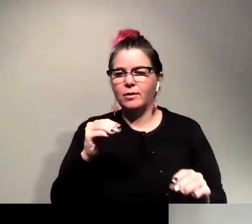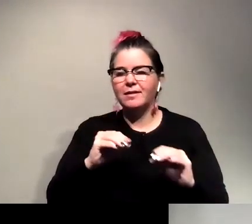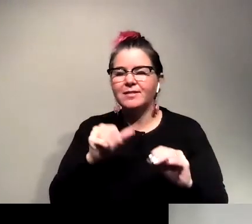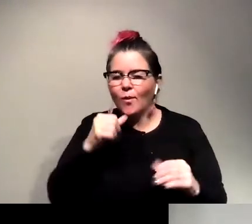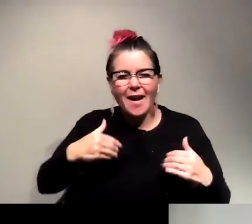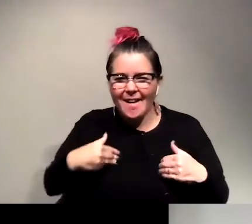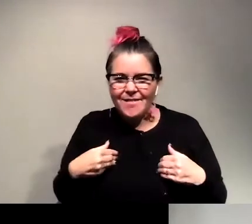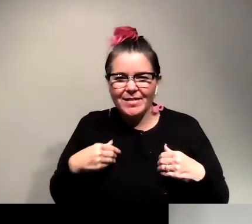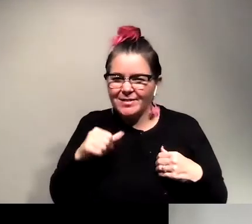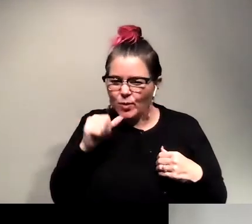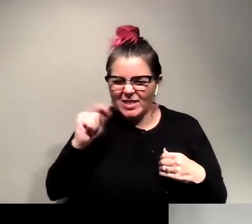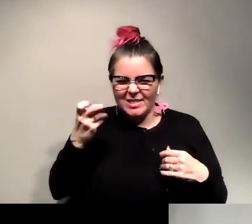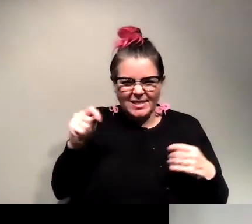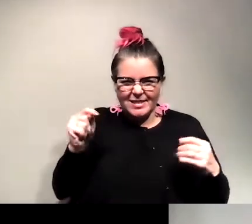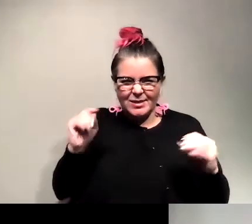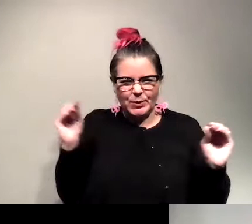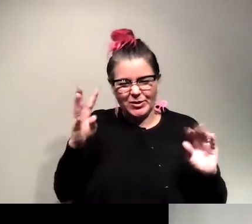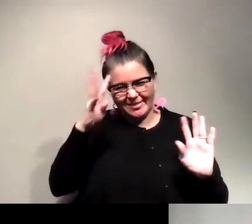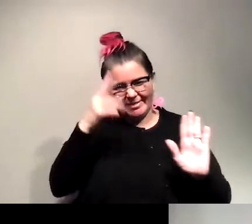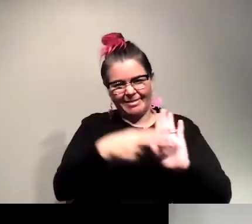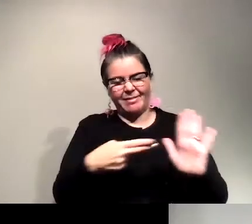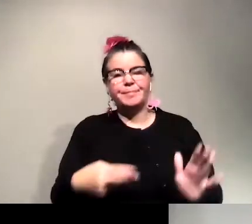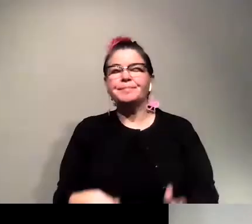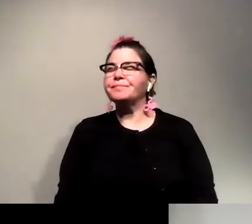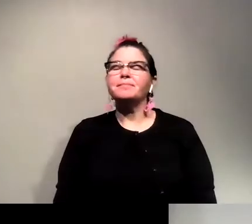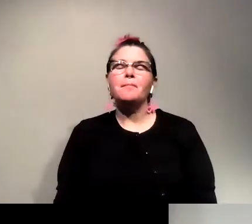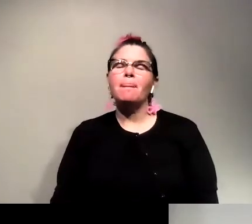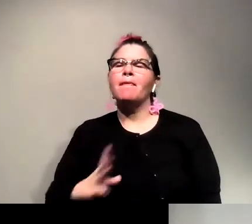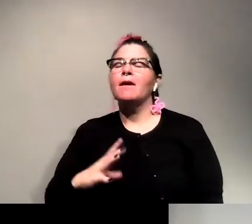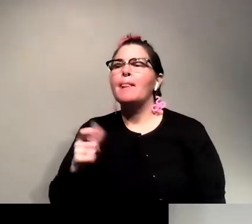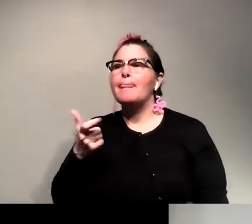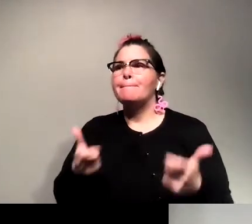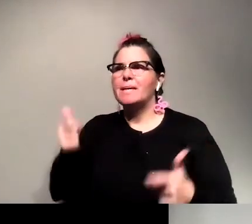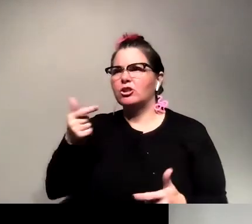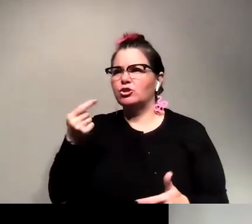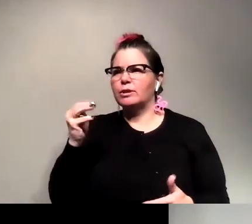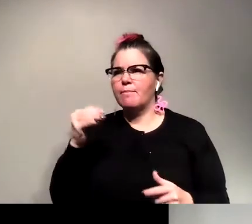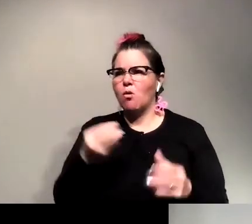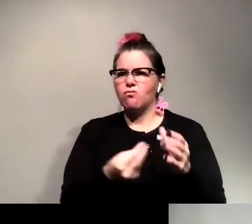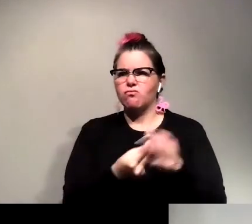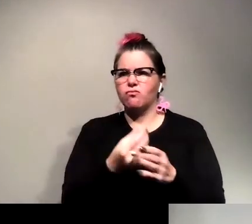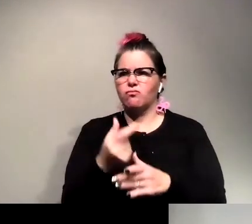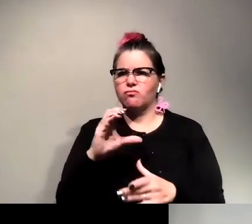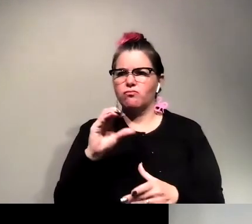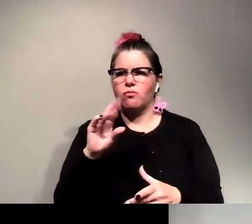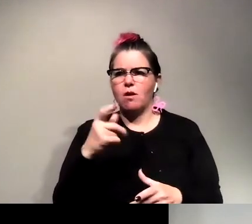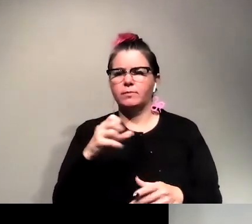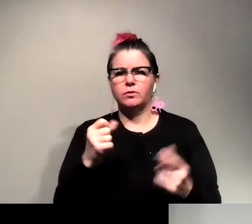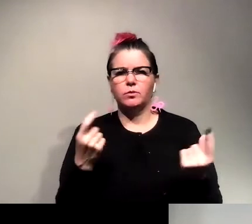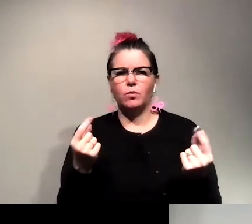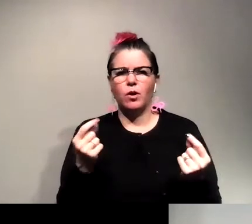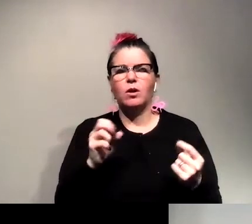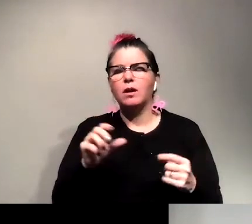them. Right. Cool. So what are like the biggest GMO crops and the biggest that like, just that's just like not a